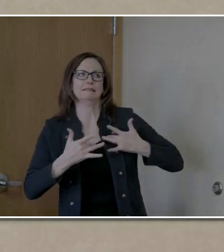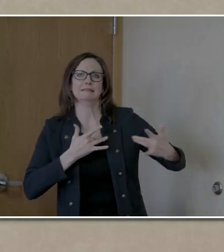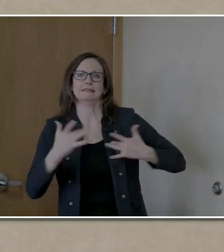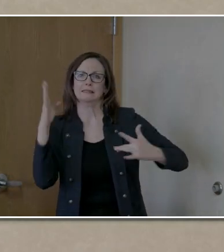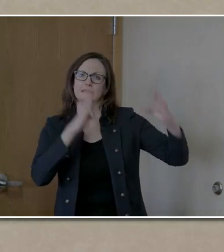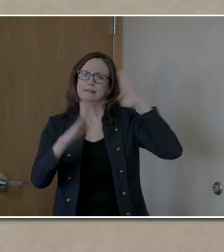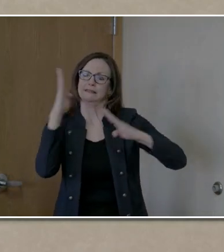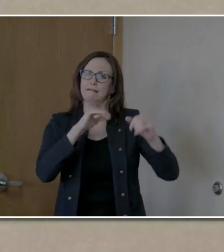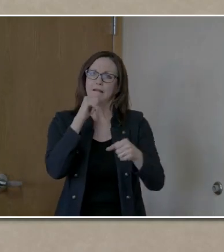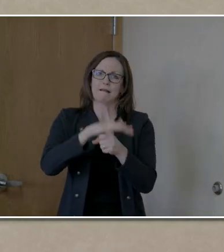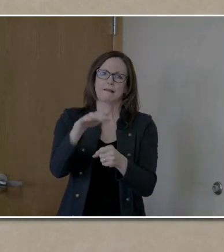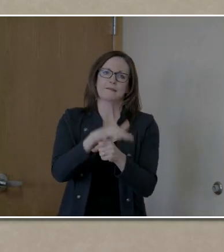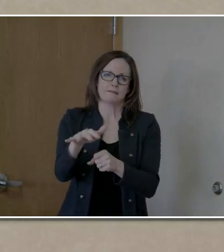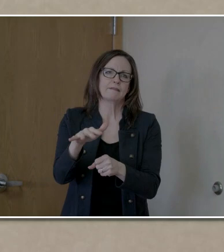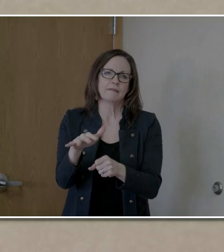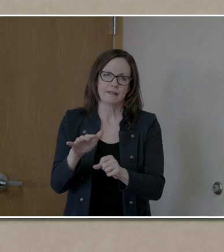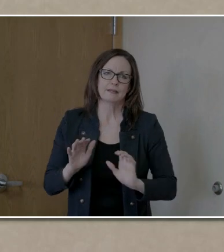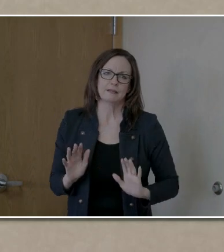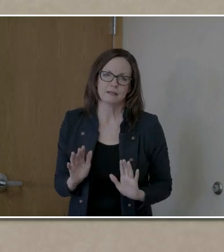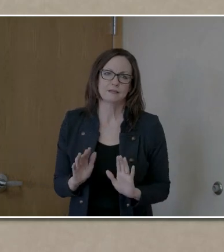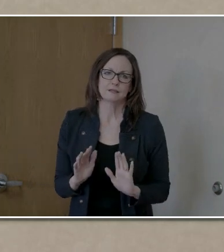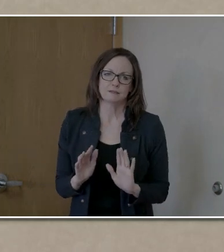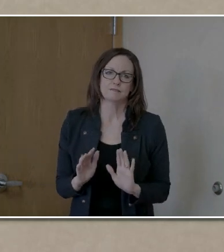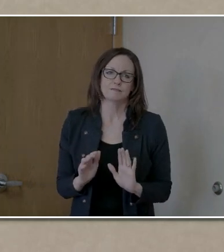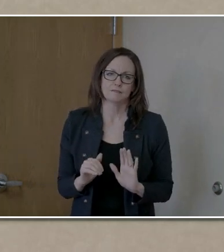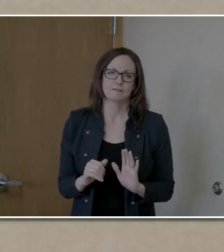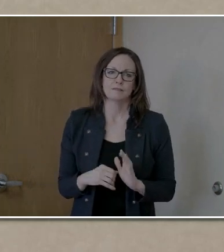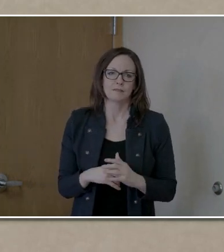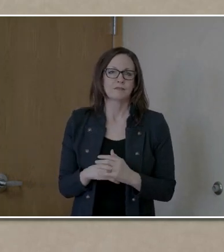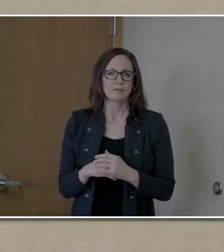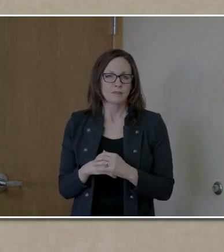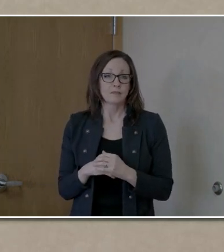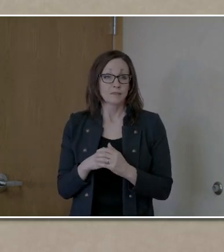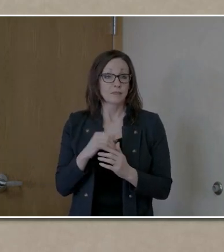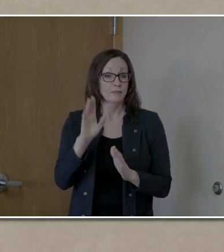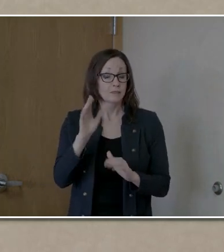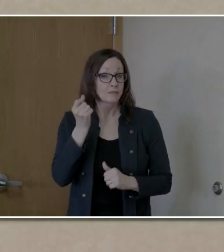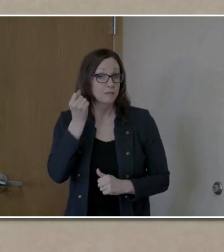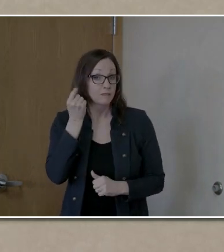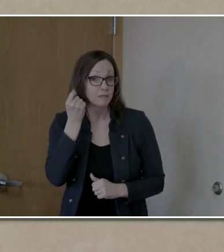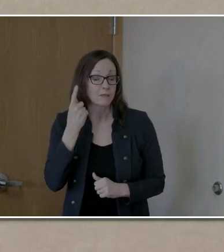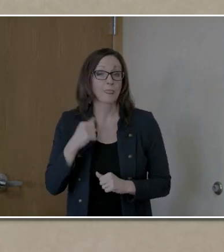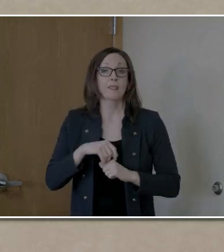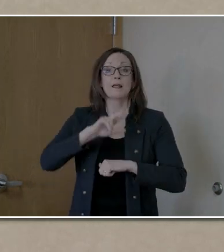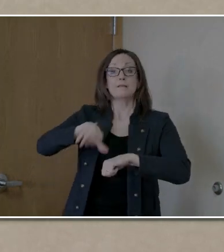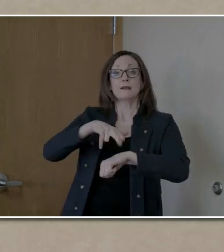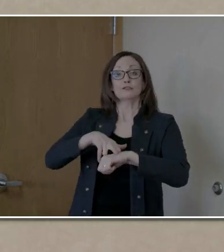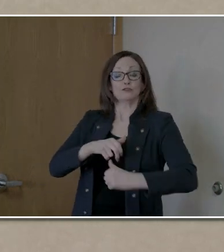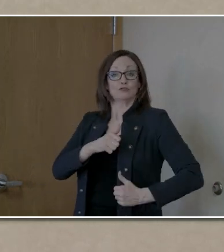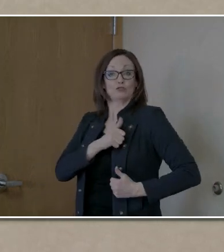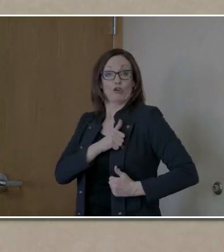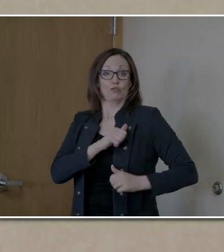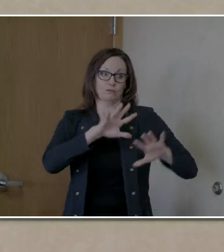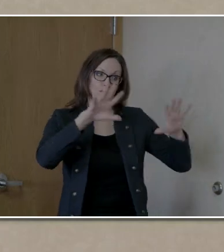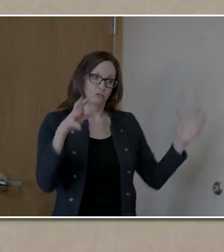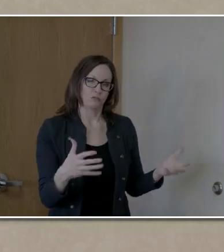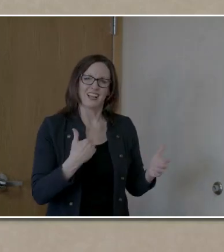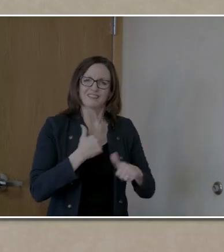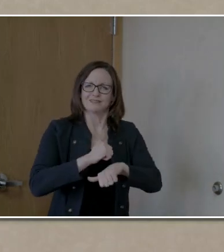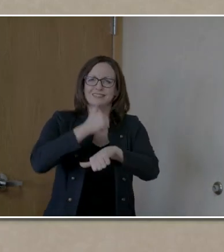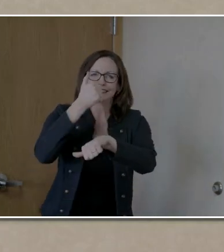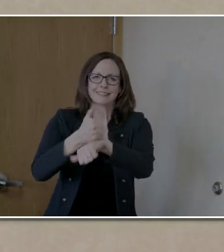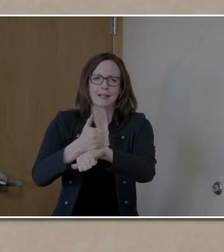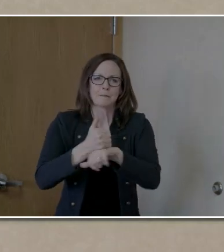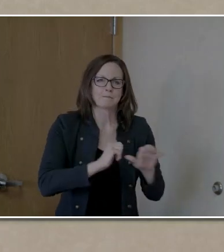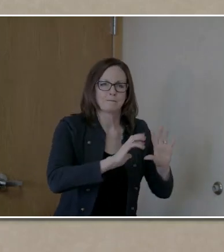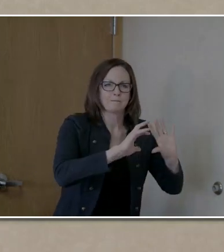that the National Guard is trained on, the P2000, the M45 and M50 masks that we have in